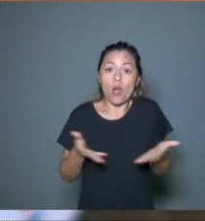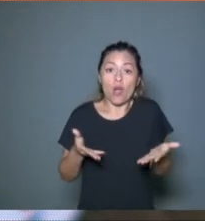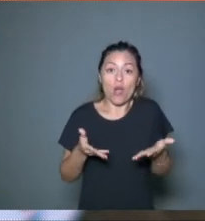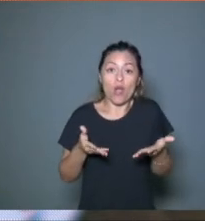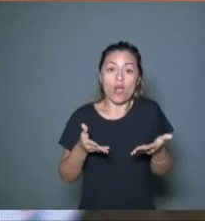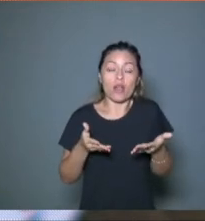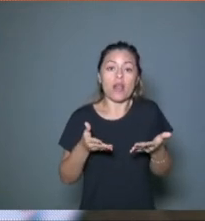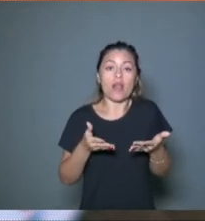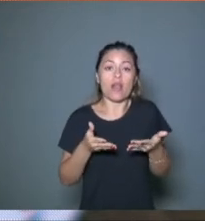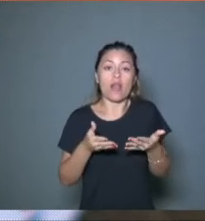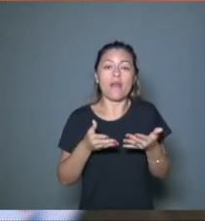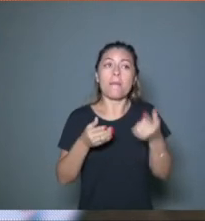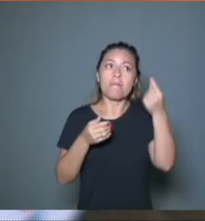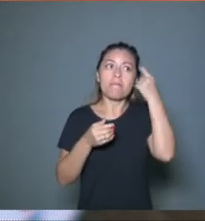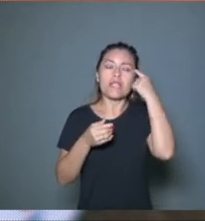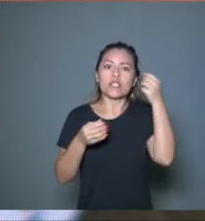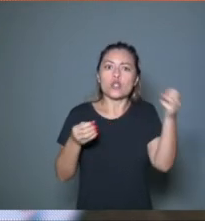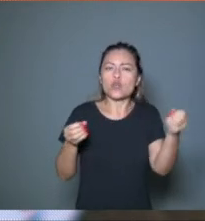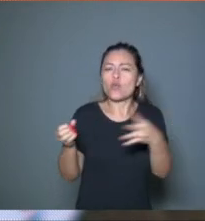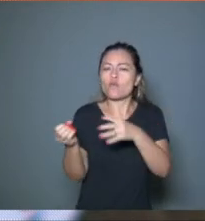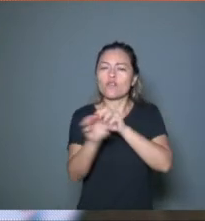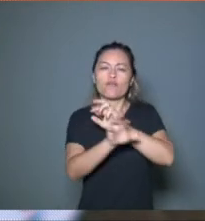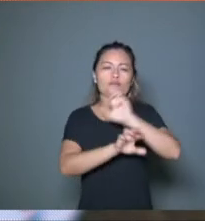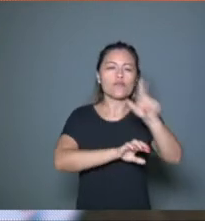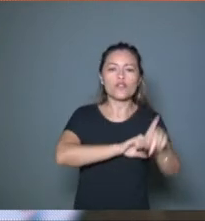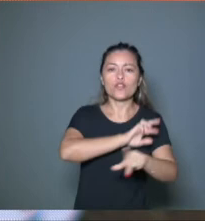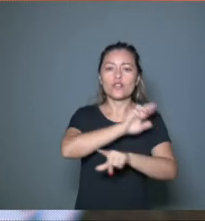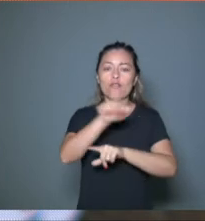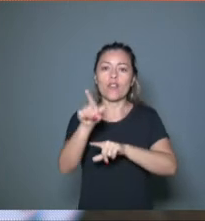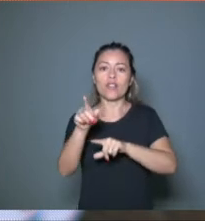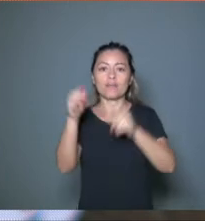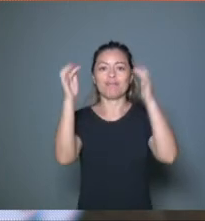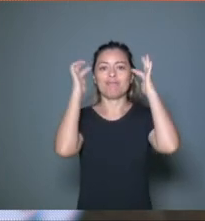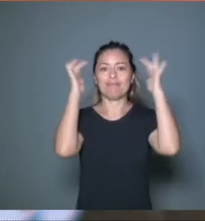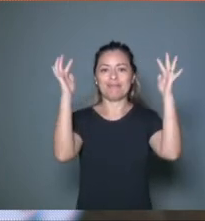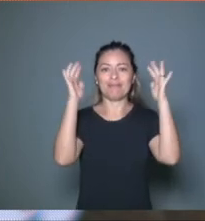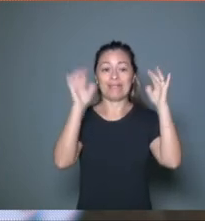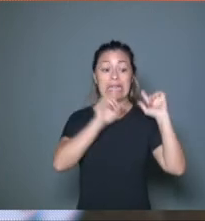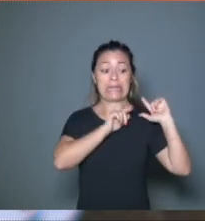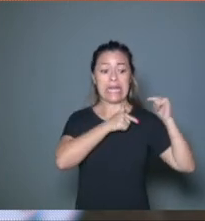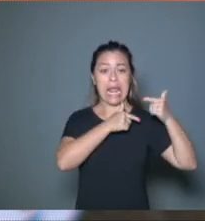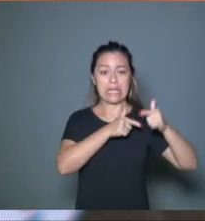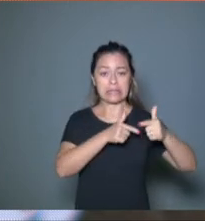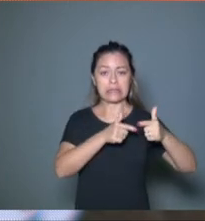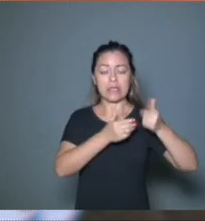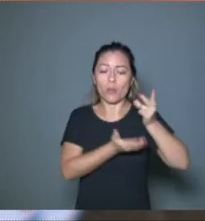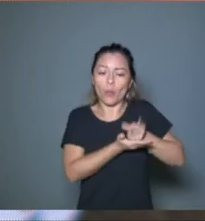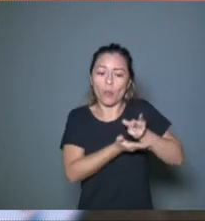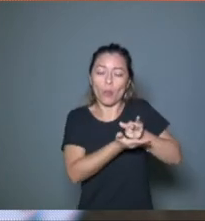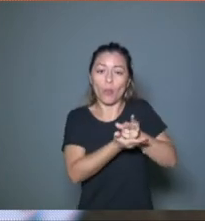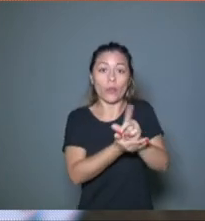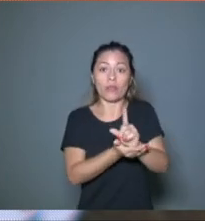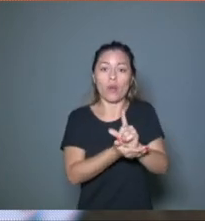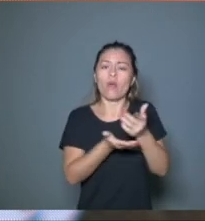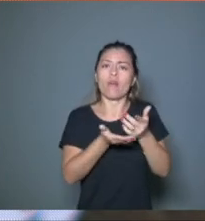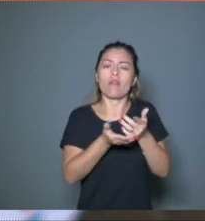When it comes to new projects, we focus more today on innovation than on traditional businesses.